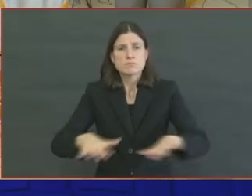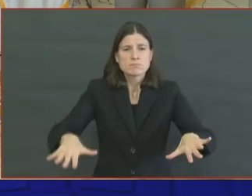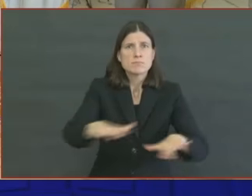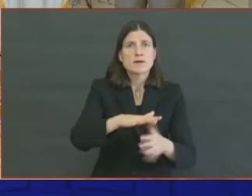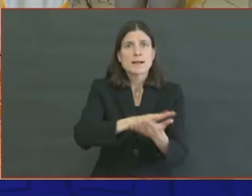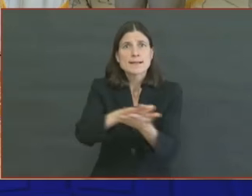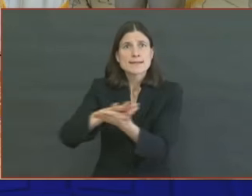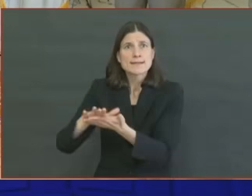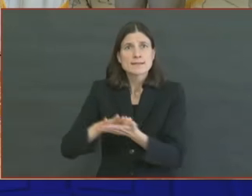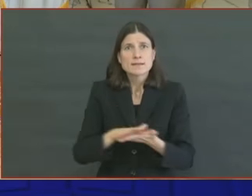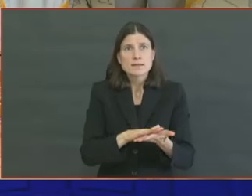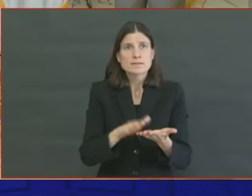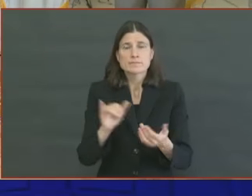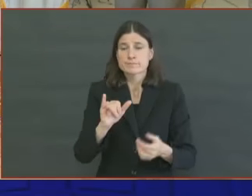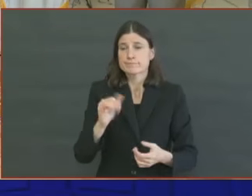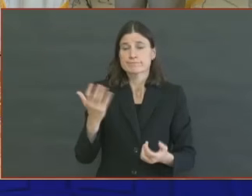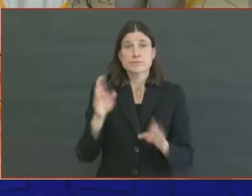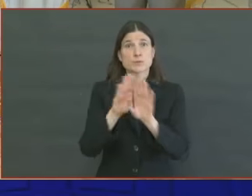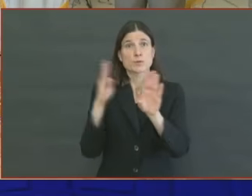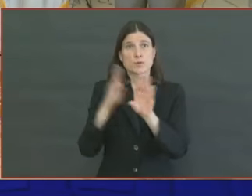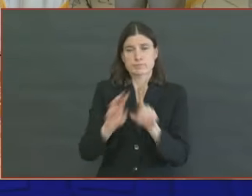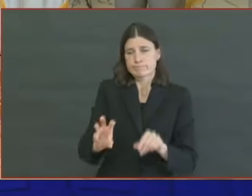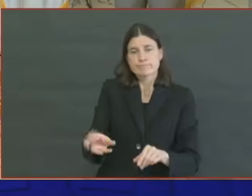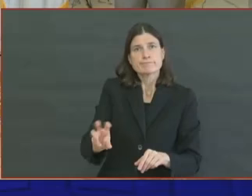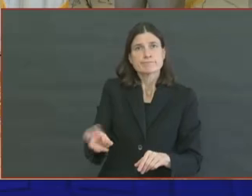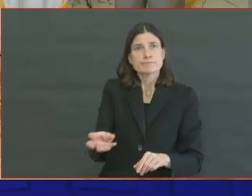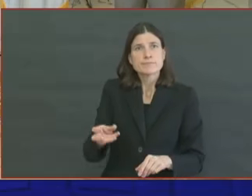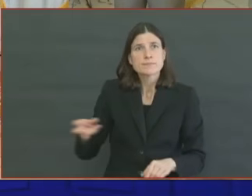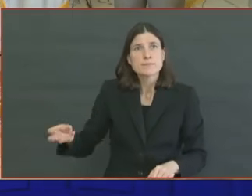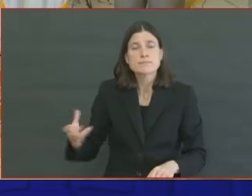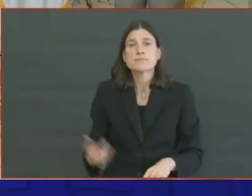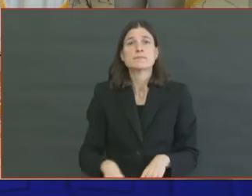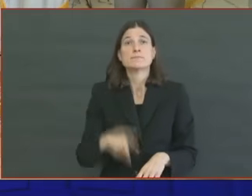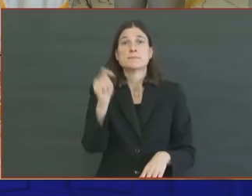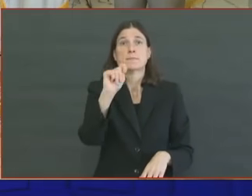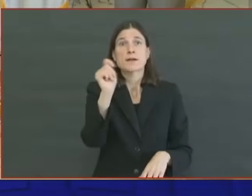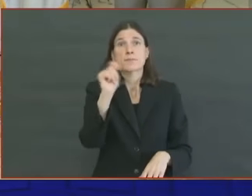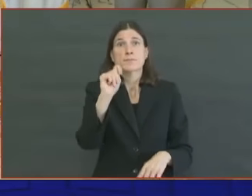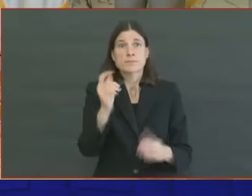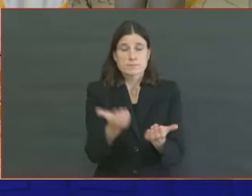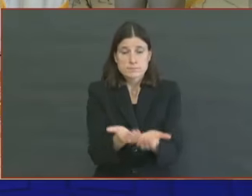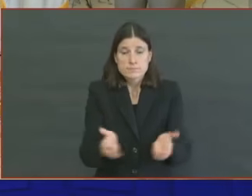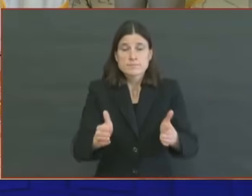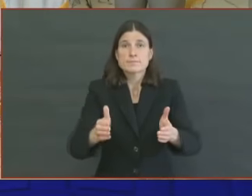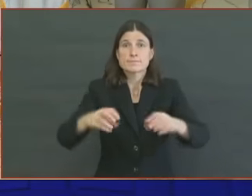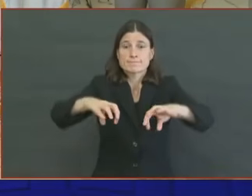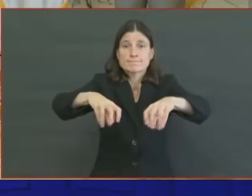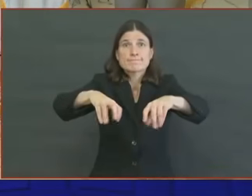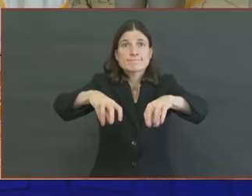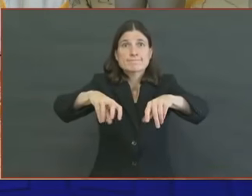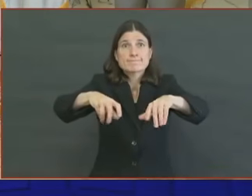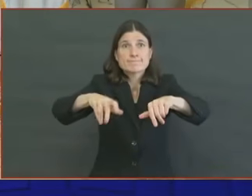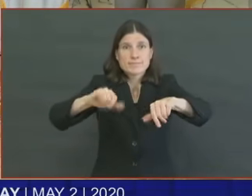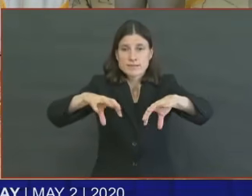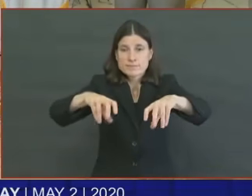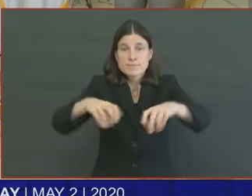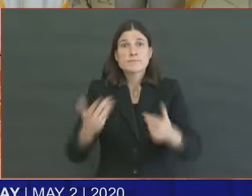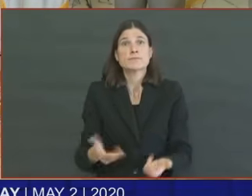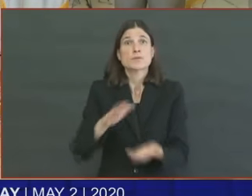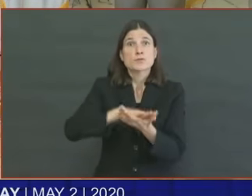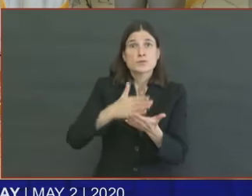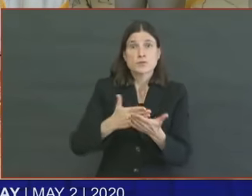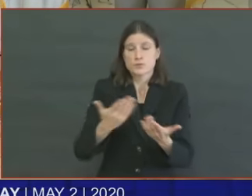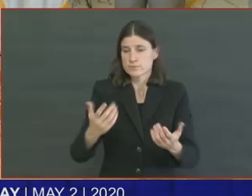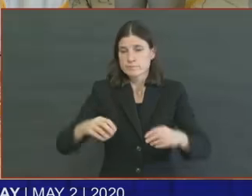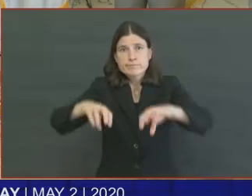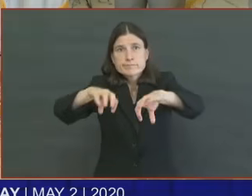about the doorknobs in the house, the bathroom sinks, the kitchen counters, things that multiple people in the house may